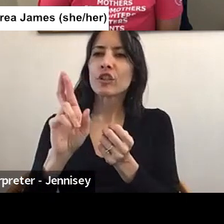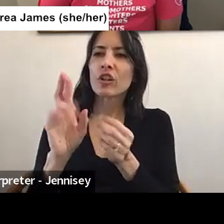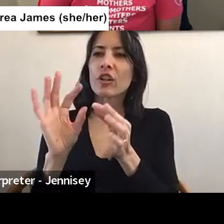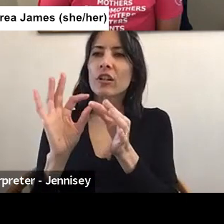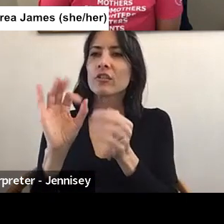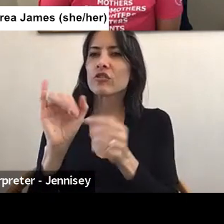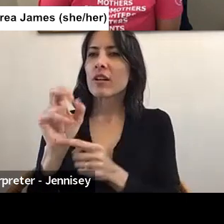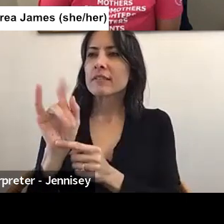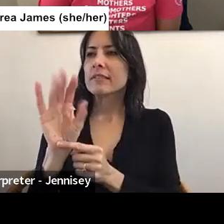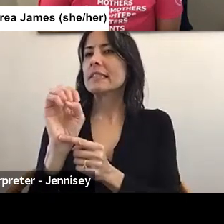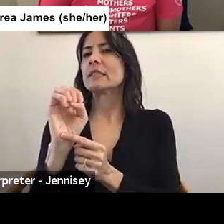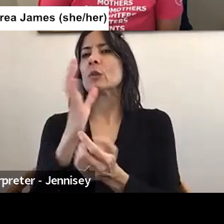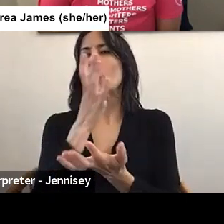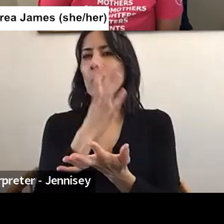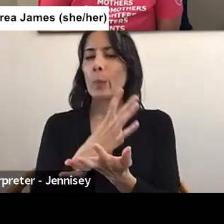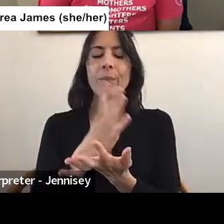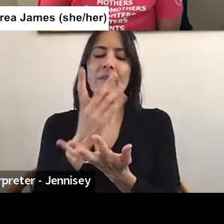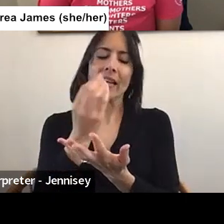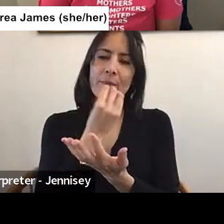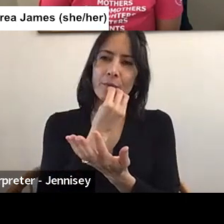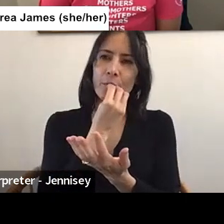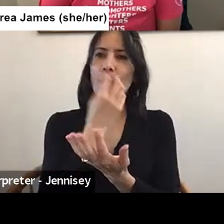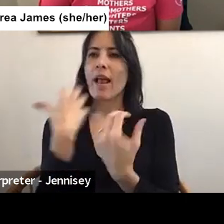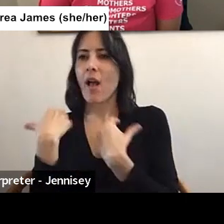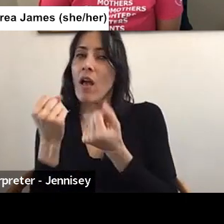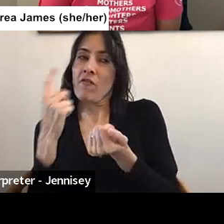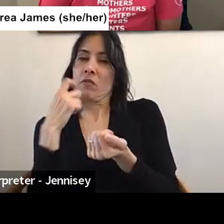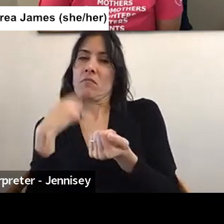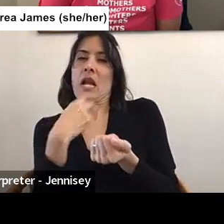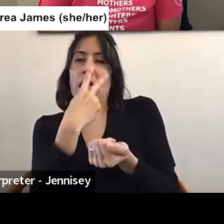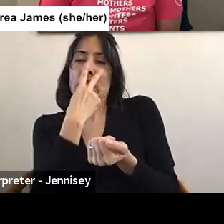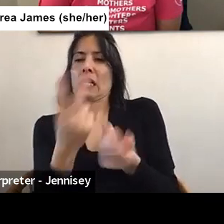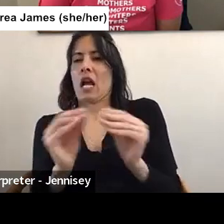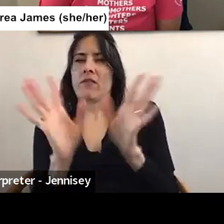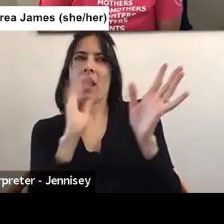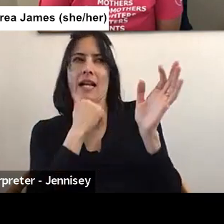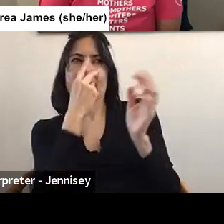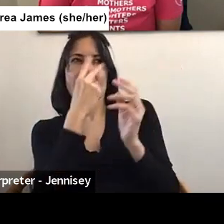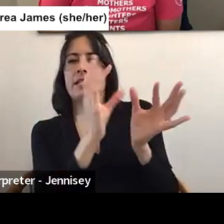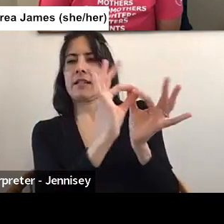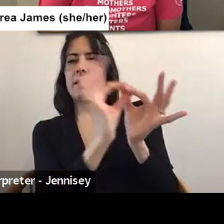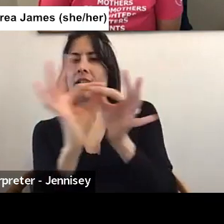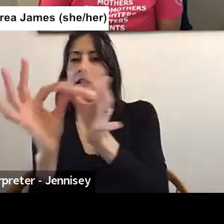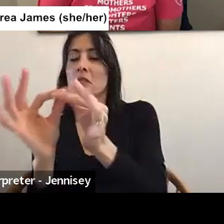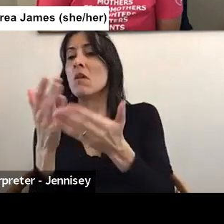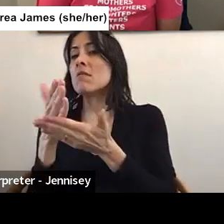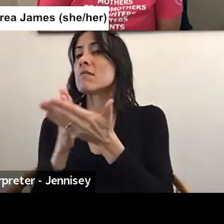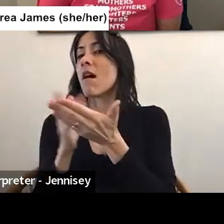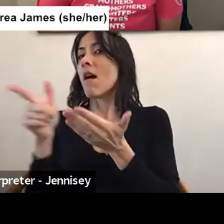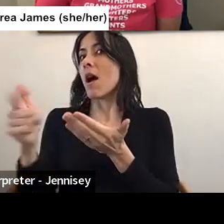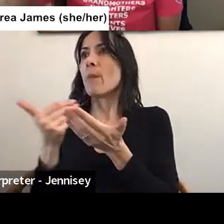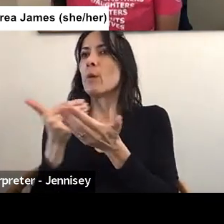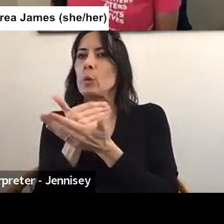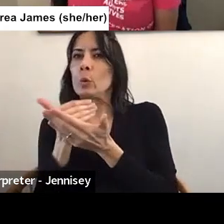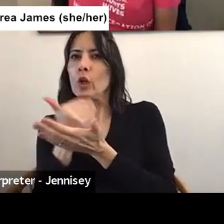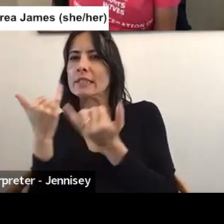it seems really obvious how all of these movements and struggles are connected, but that might not be true for some folks who are tuning in for the first